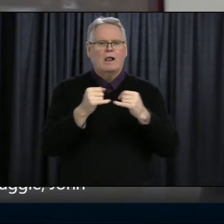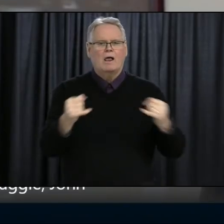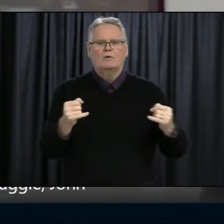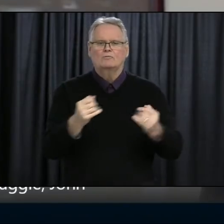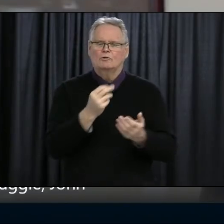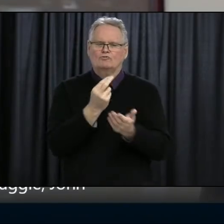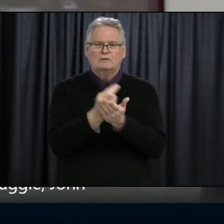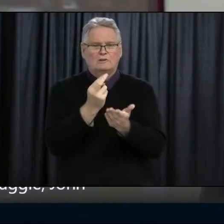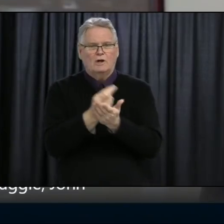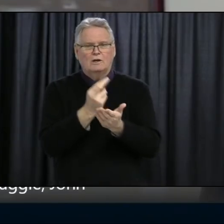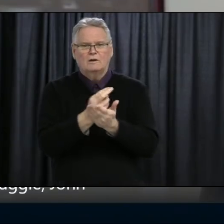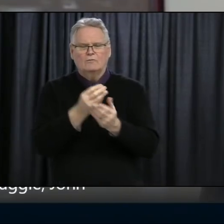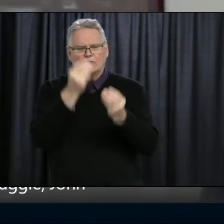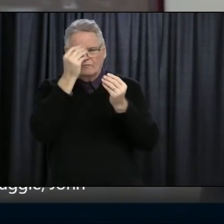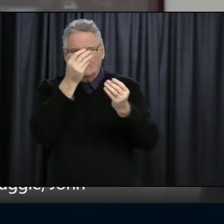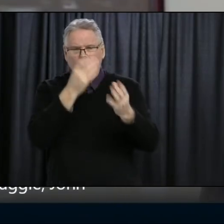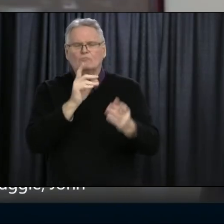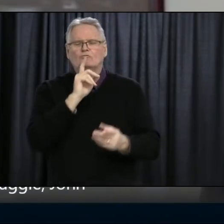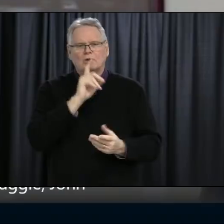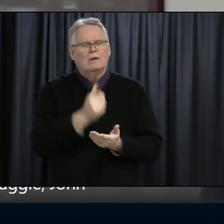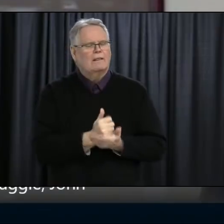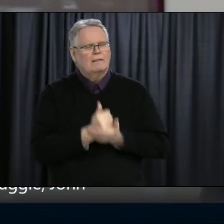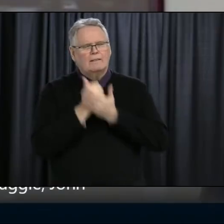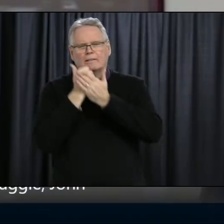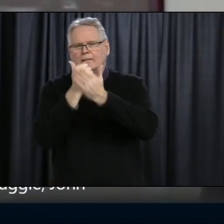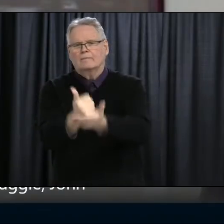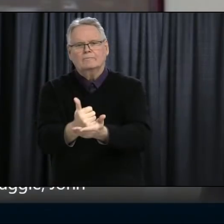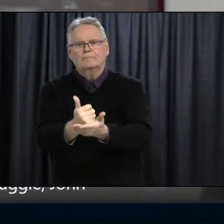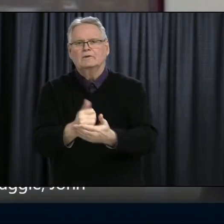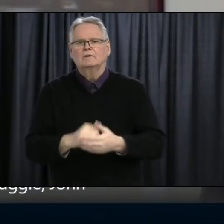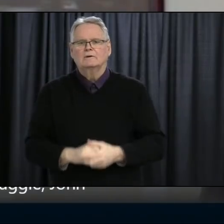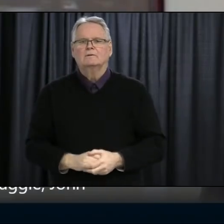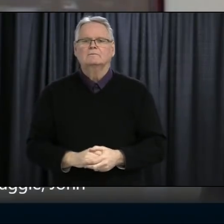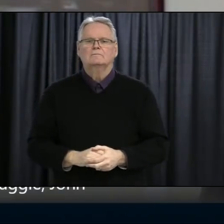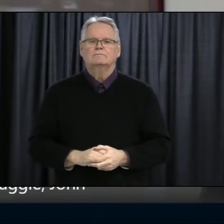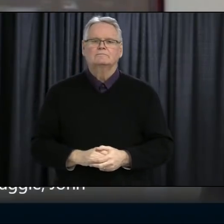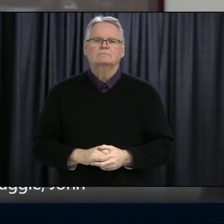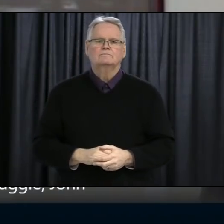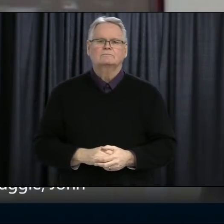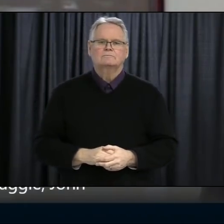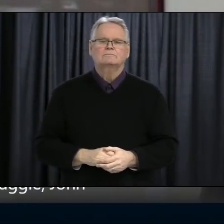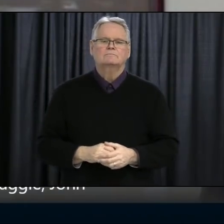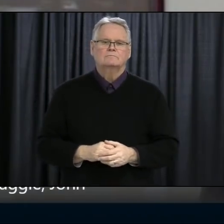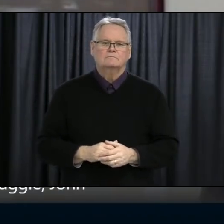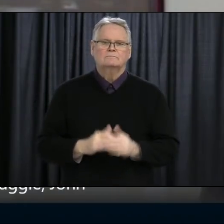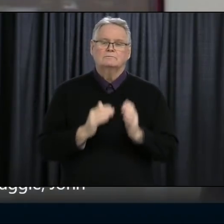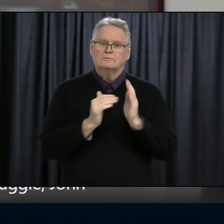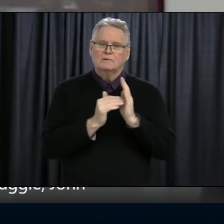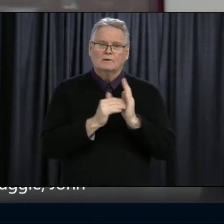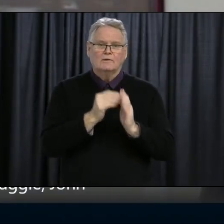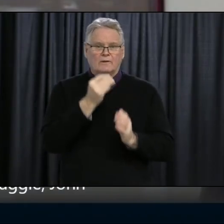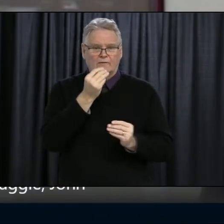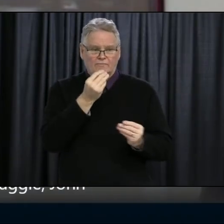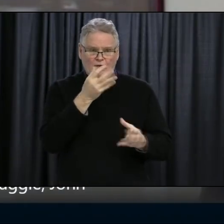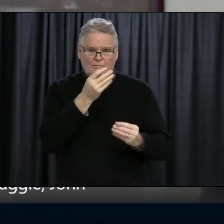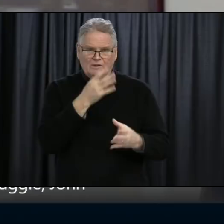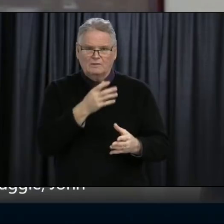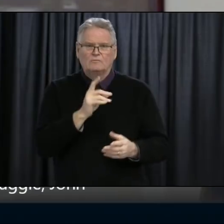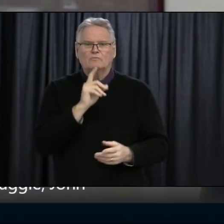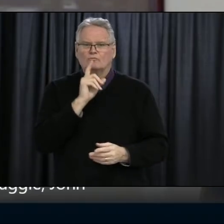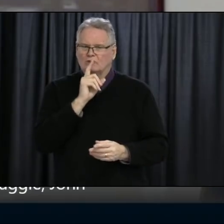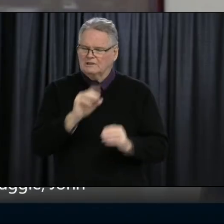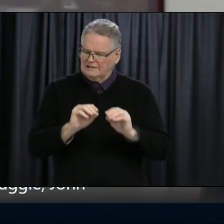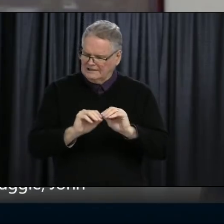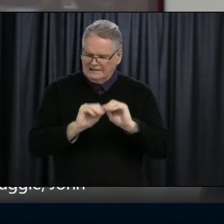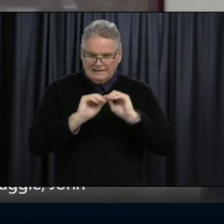The advice there from Dr. Fitzgerald is crystal clear, and I would urge you all to follow it. It was by